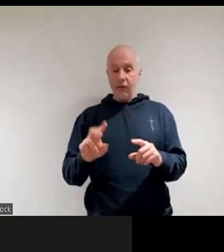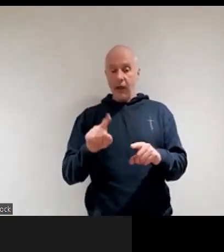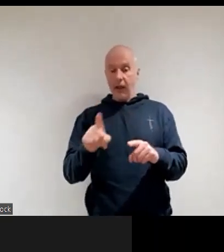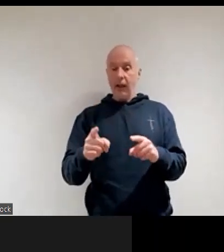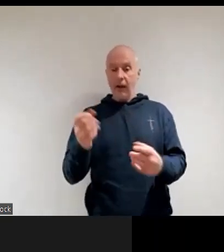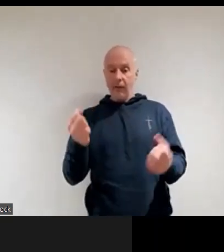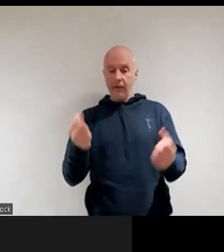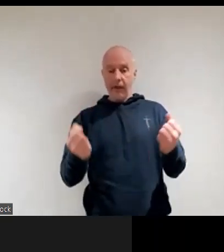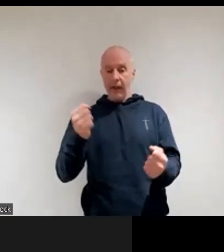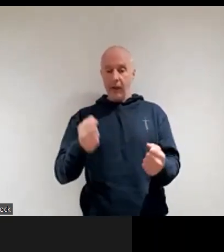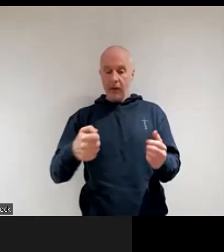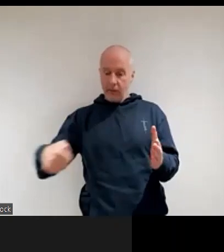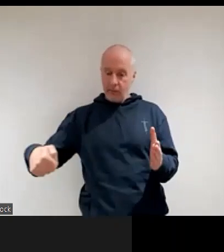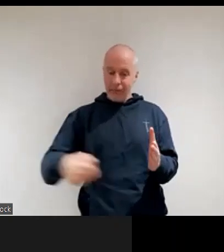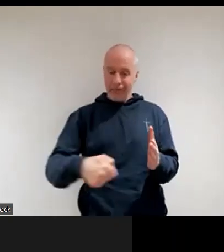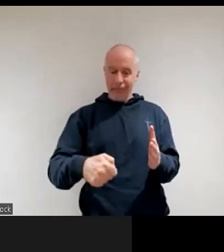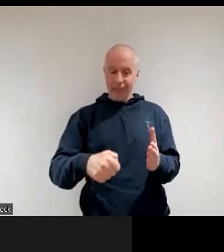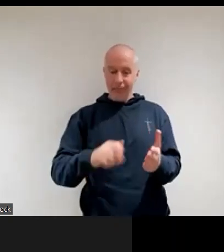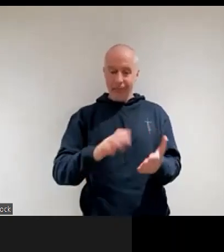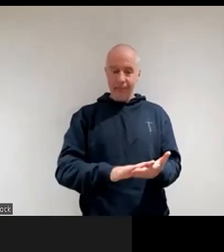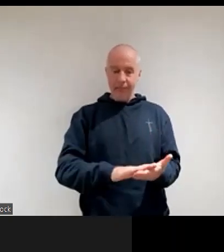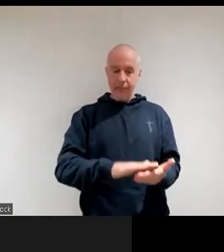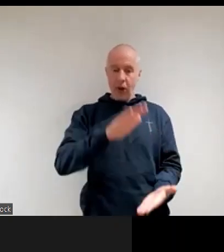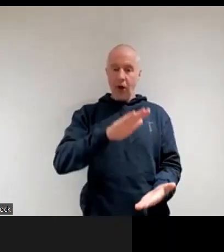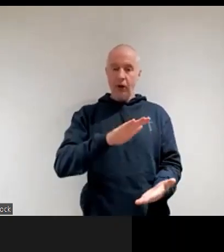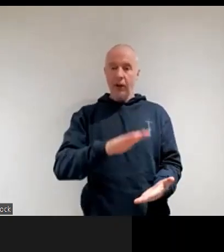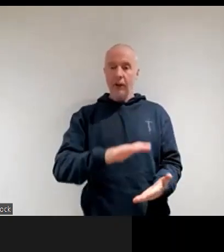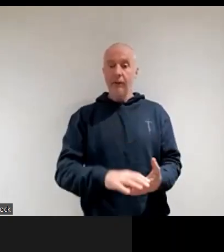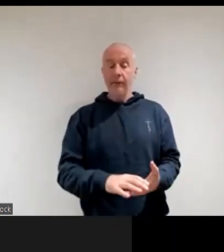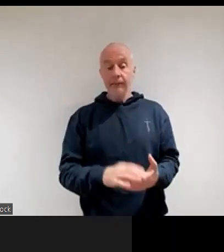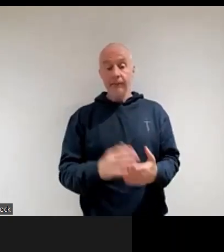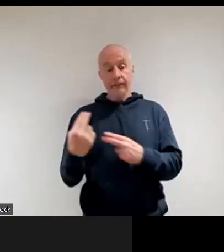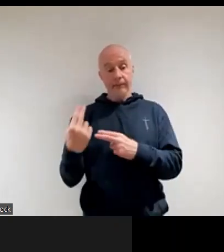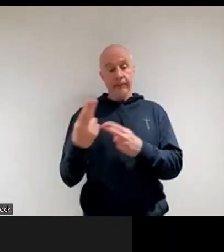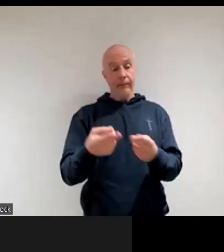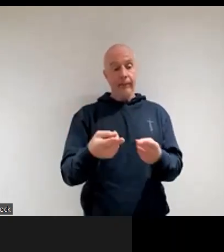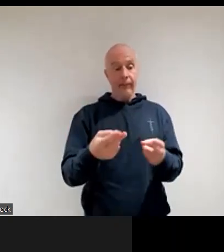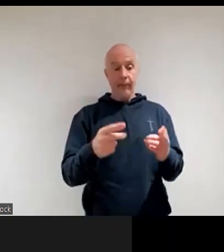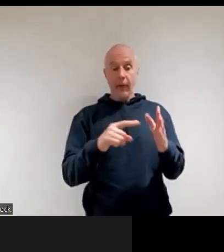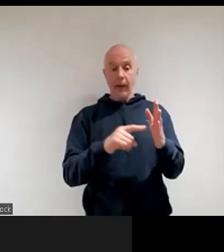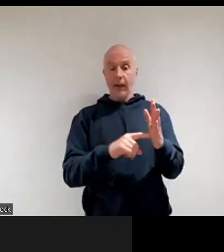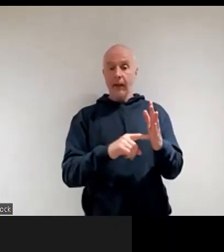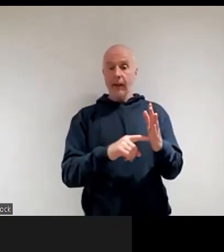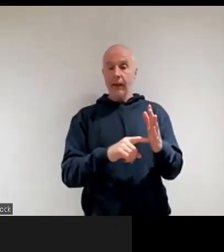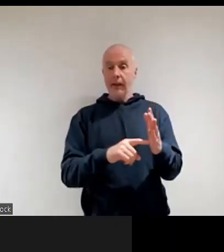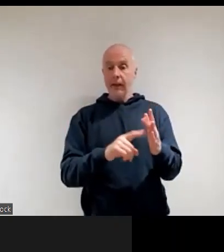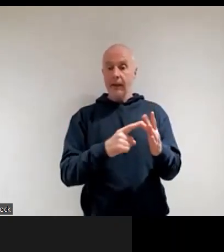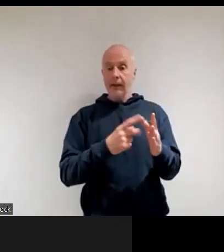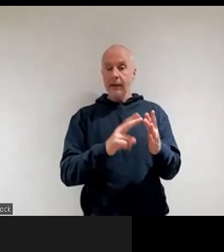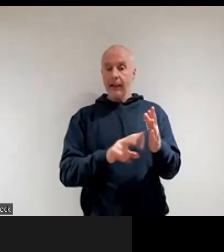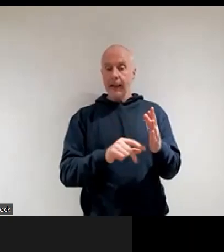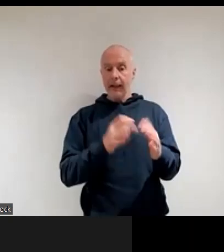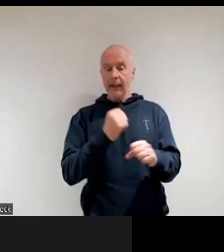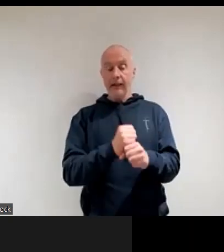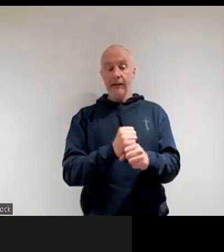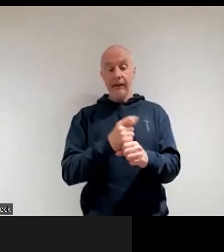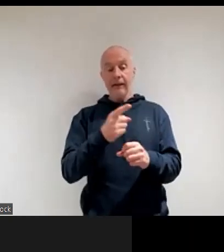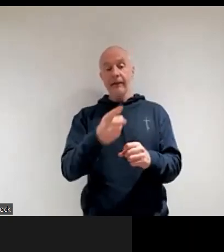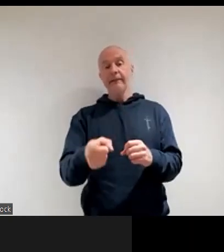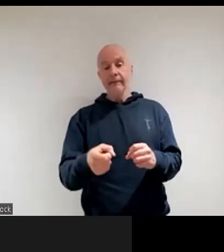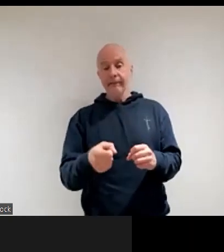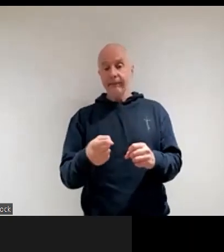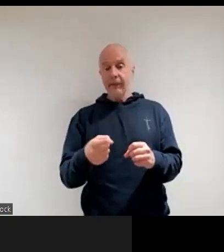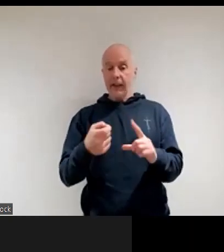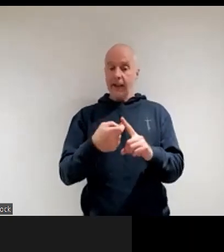no further ado, I'm going to hand over to Tianning, and with a warm, if you were in person, Tianning, a warm round of applause from our Keele